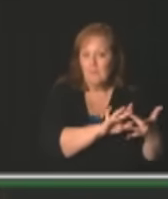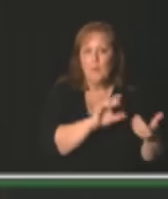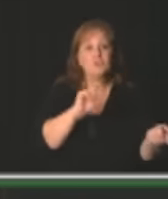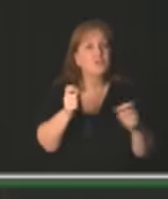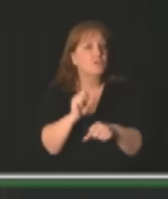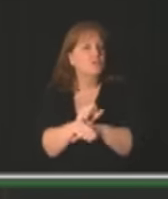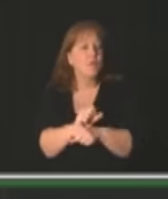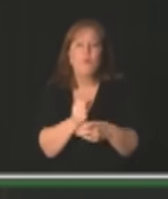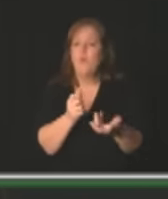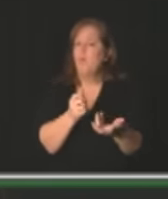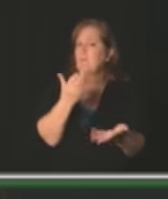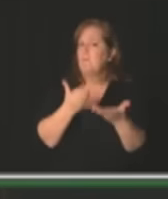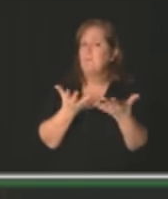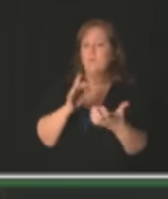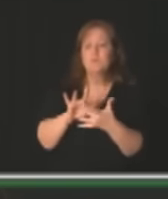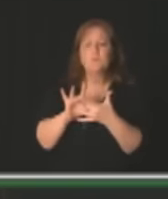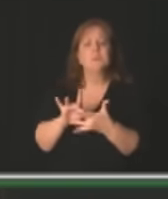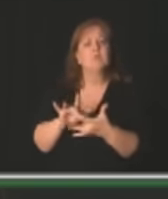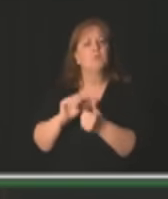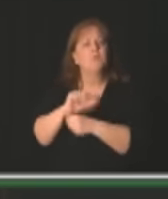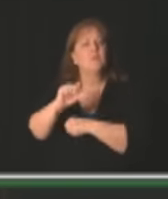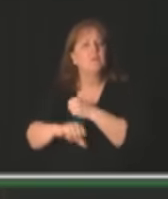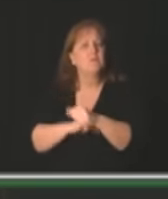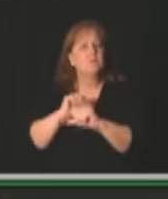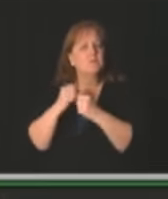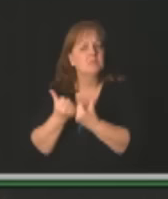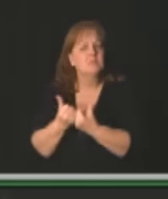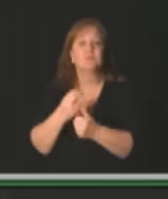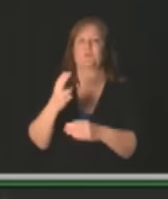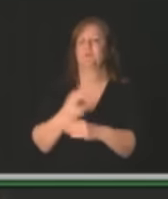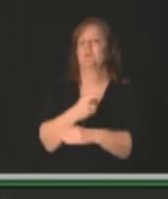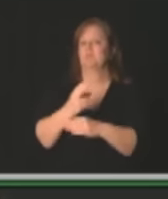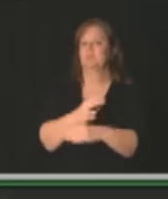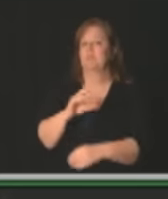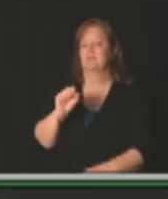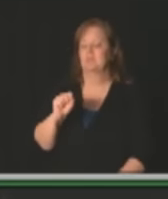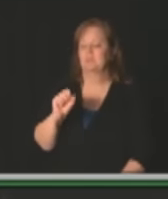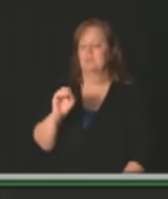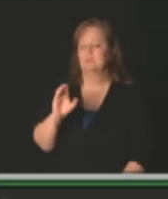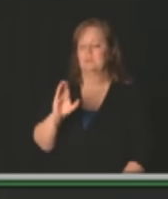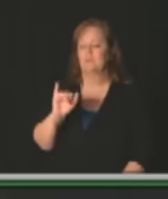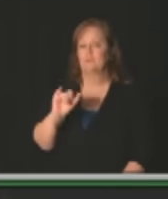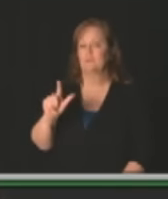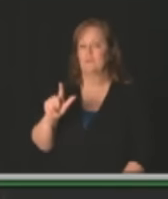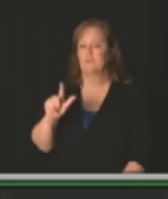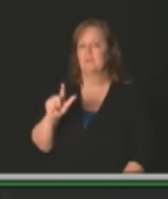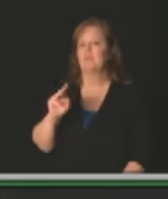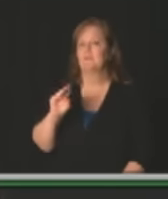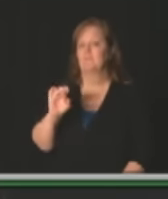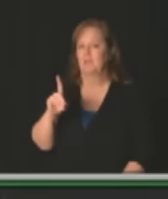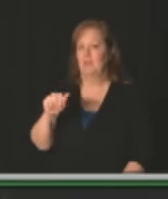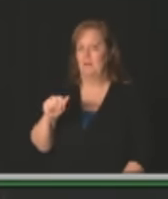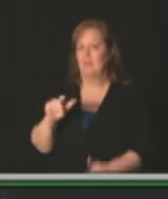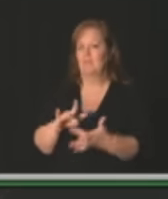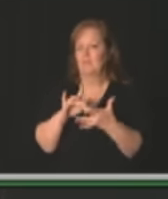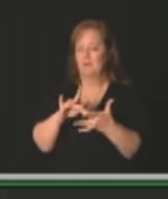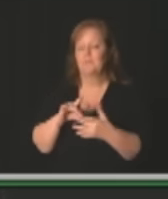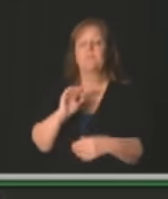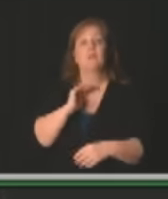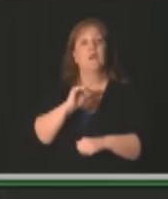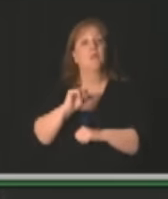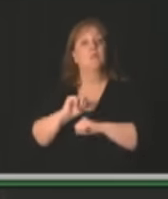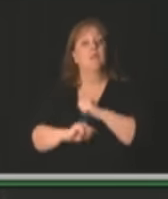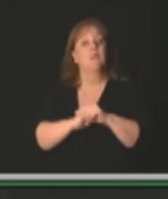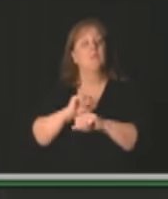or simply want to connect with Alumni Association via our social networks. The Alumni